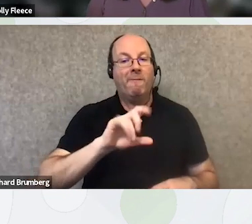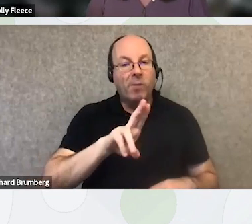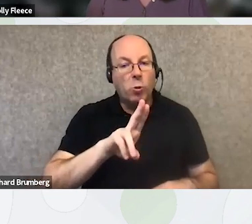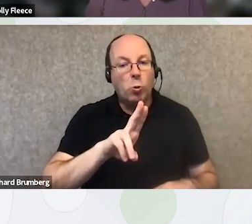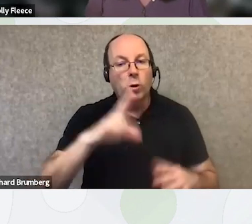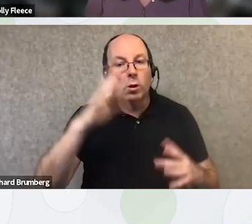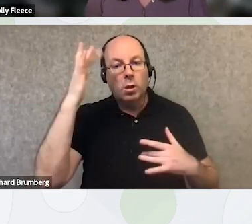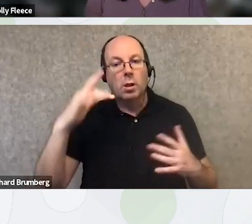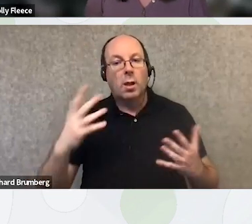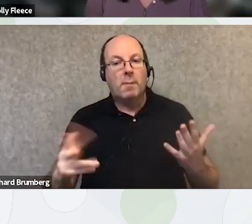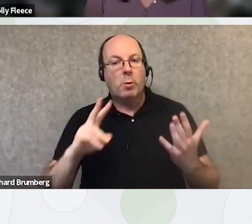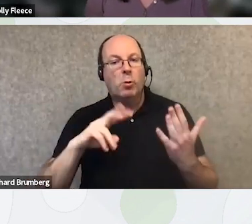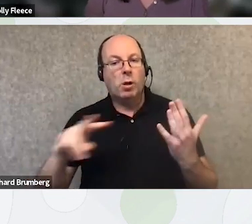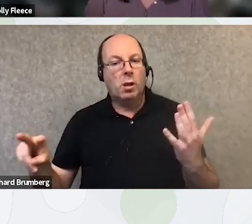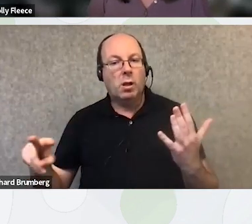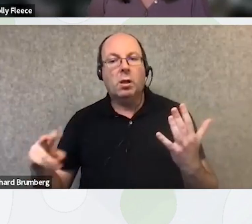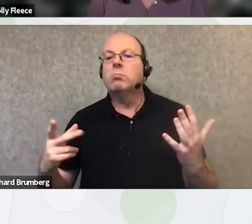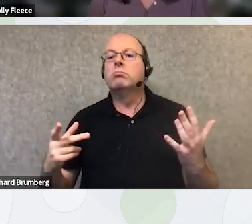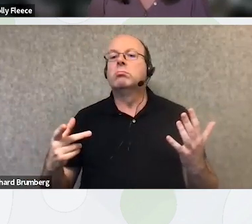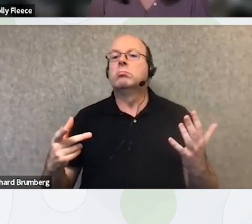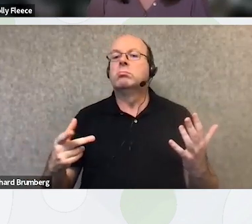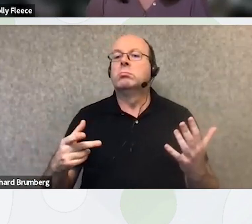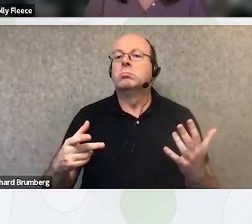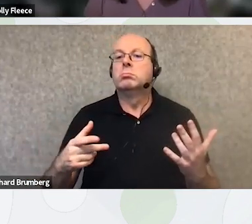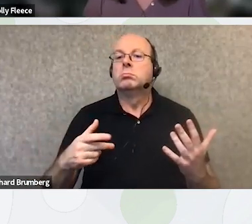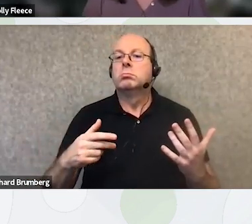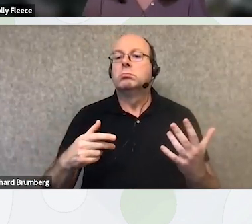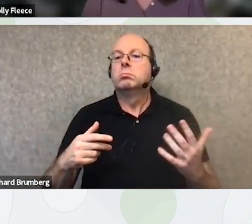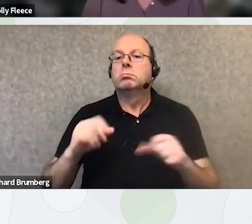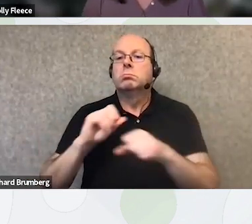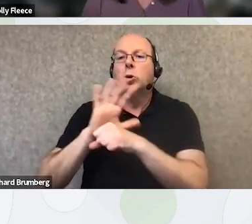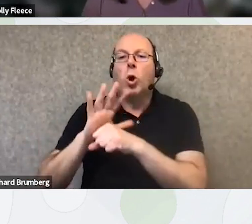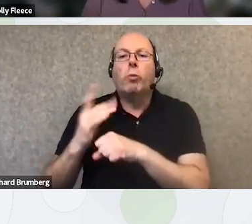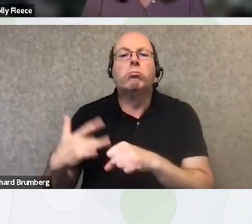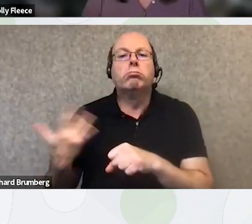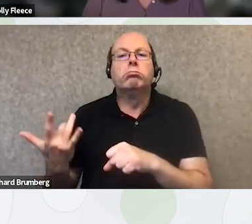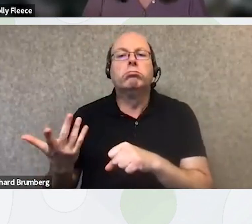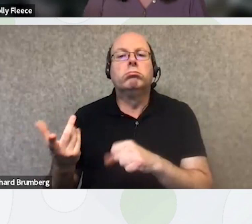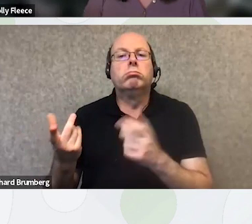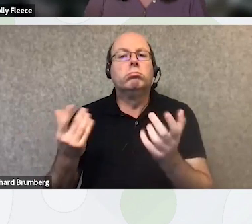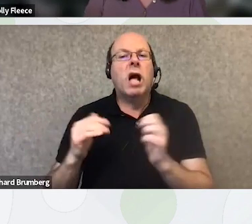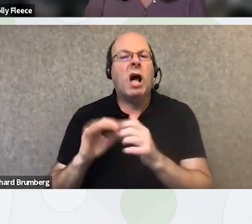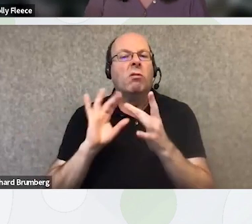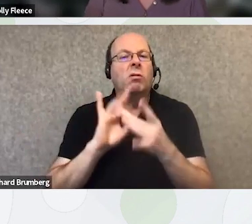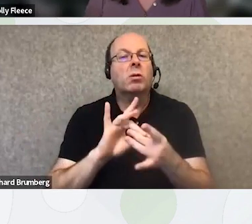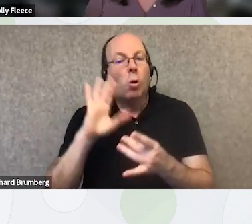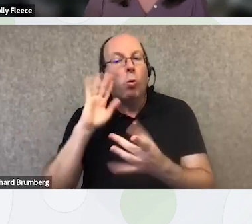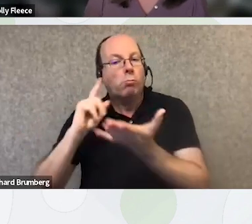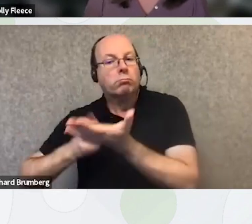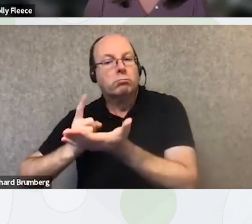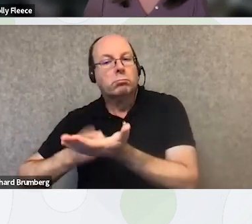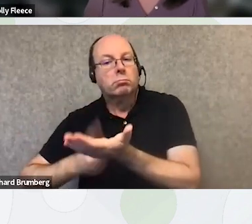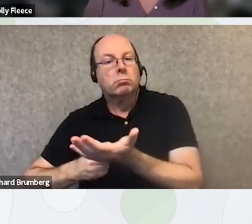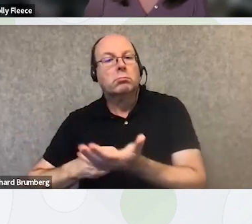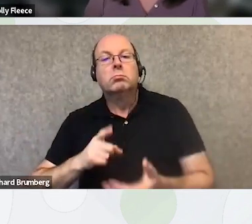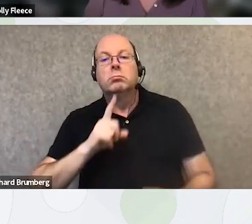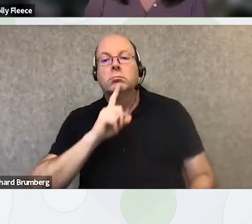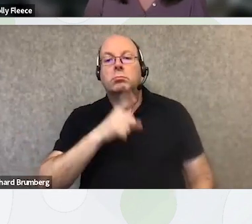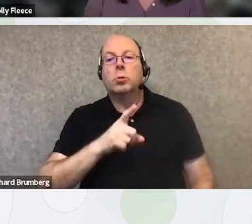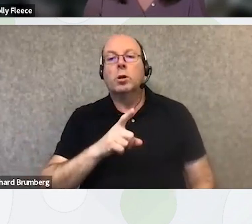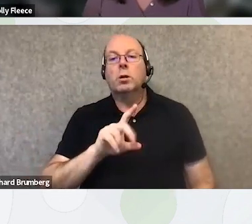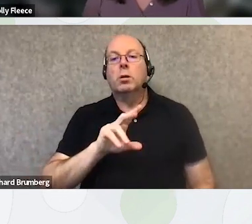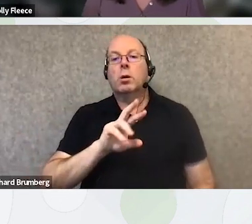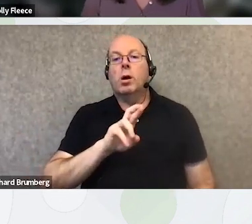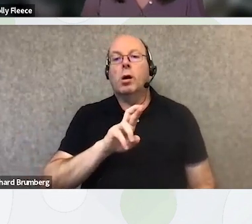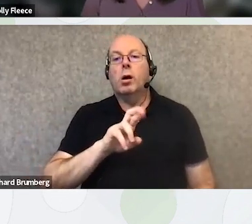this and saying, well, what about COVID? And we'll talk about COVID in a minute. But notably, respiratory syncytial virus, RSV,